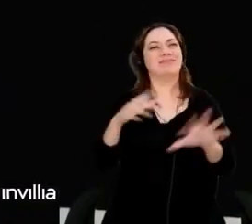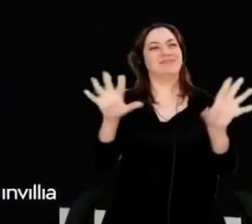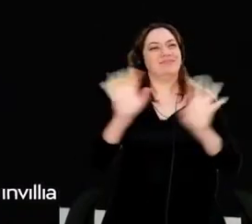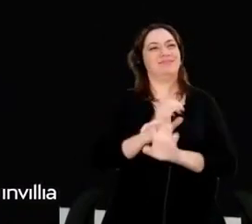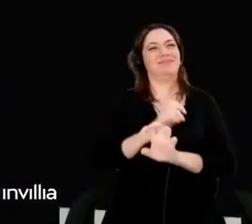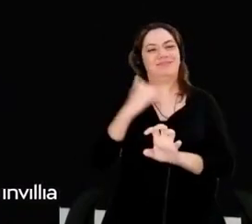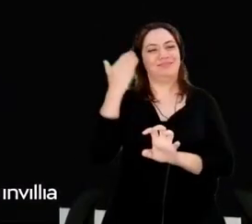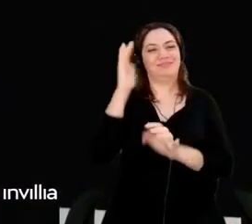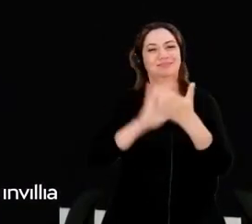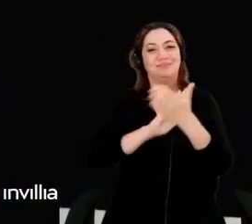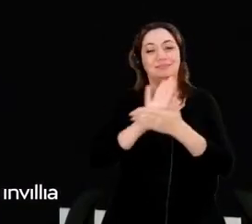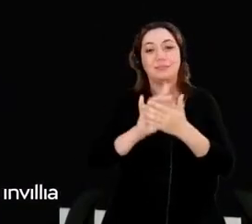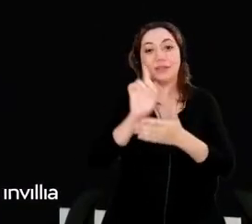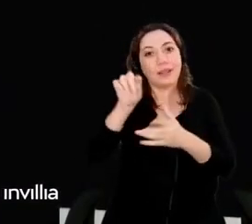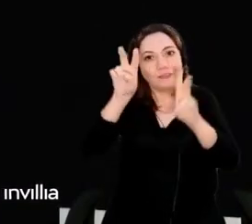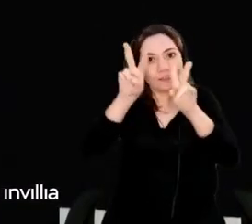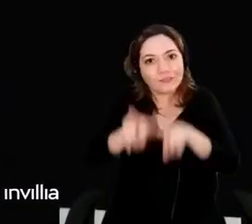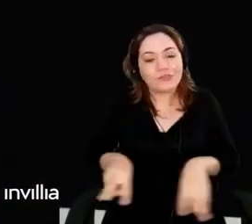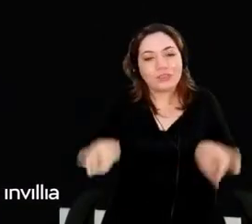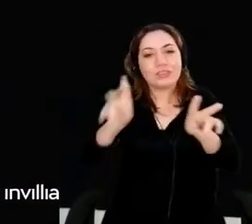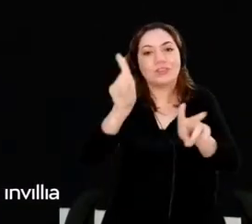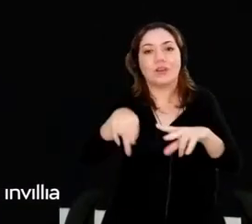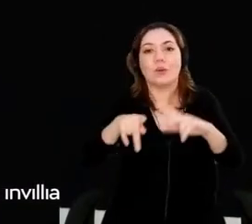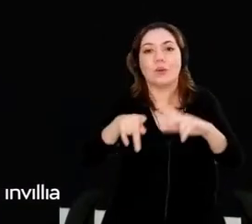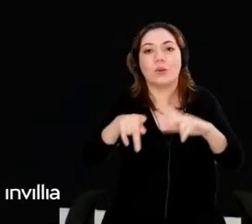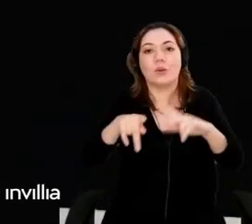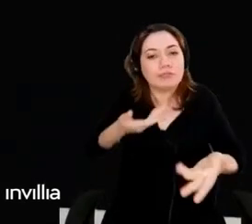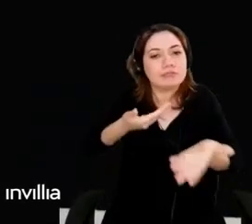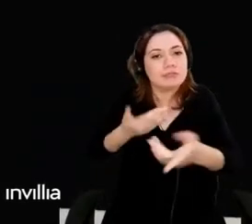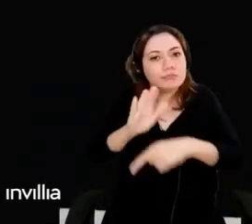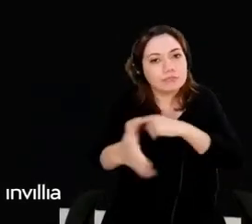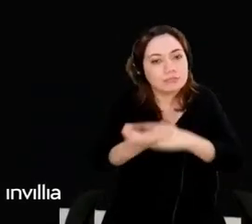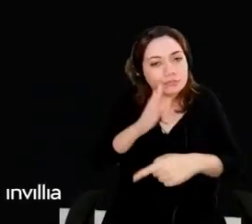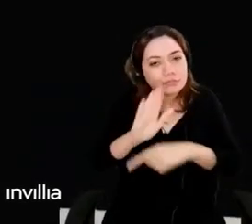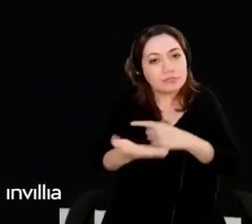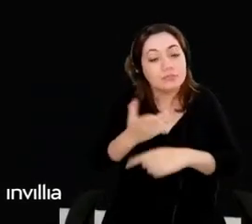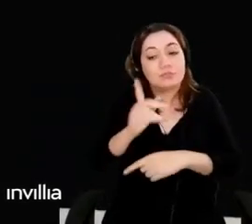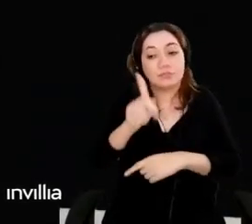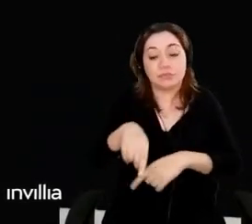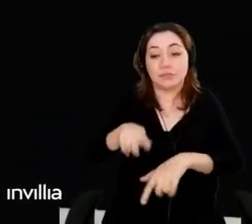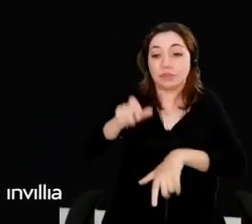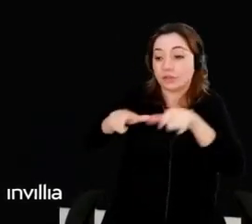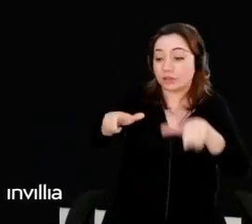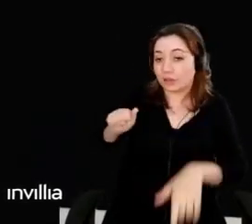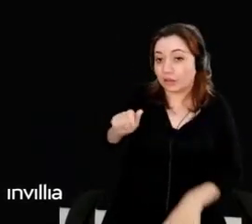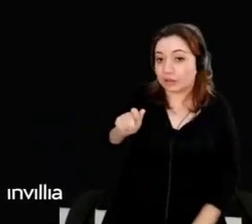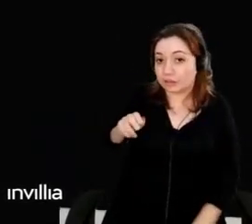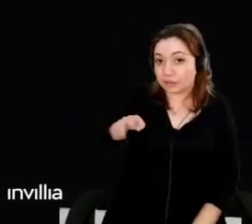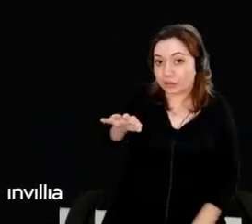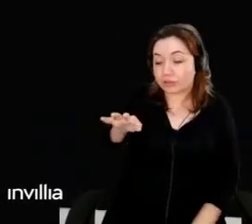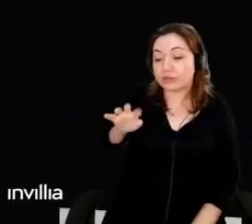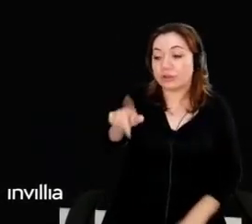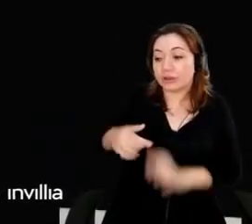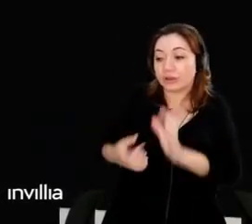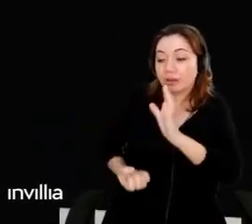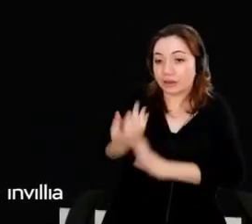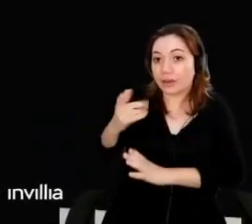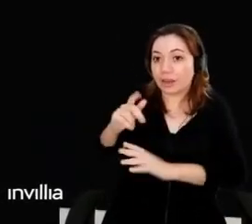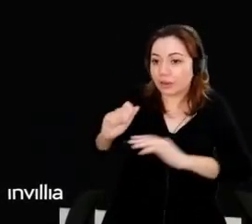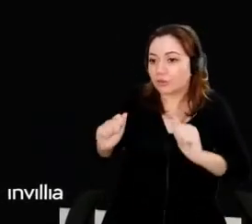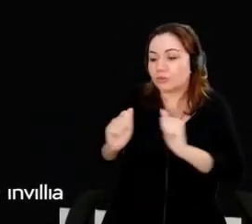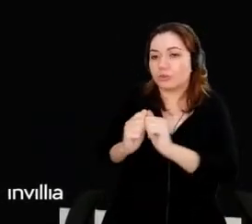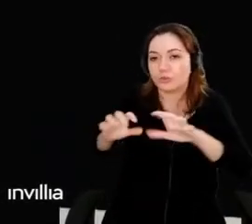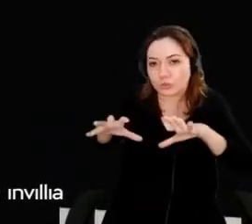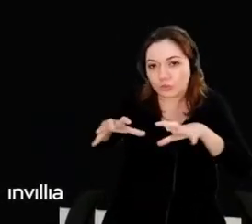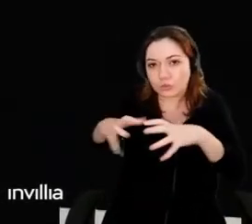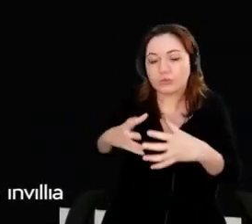human collaborative. And the agents that it creates work alongside your team where they already work with the tools